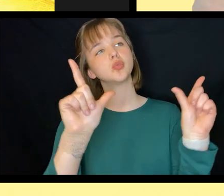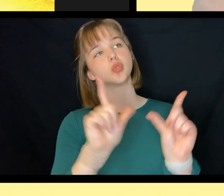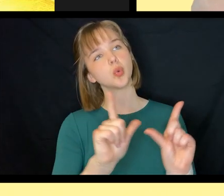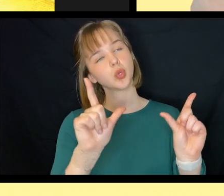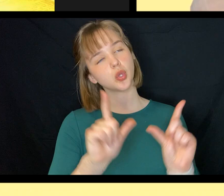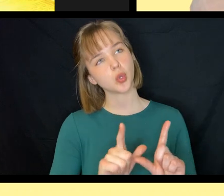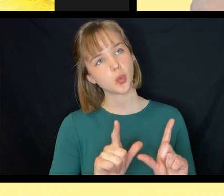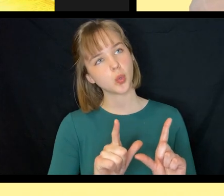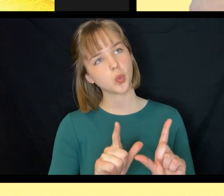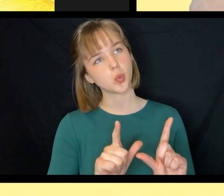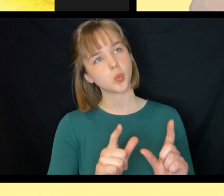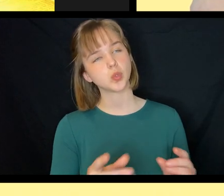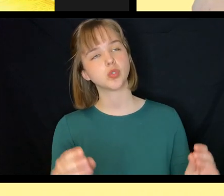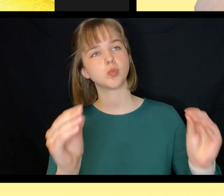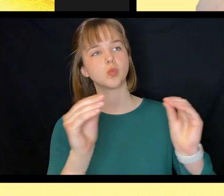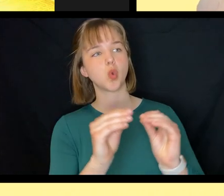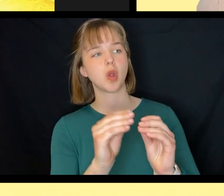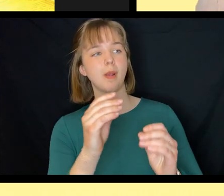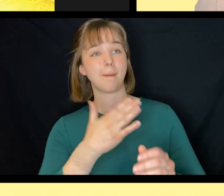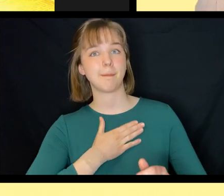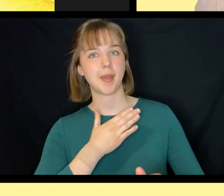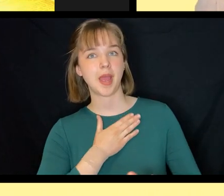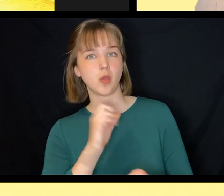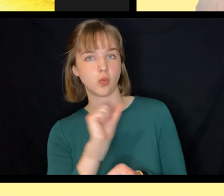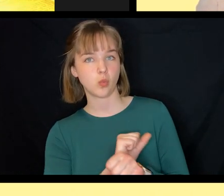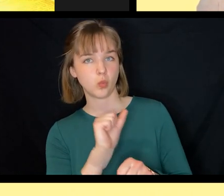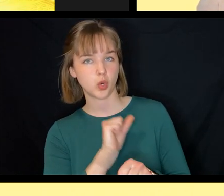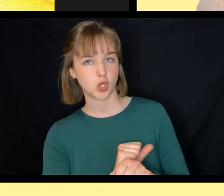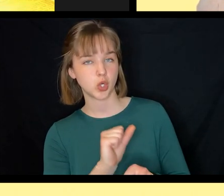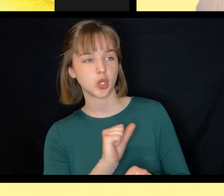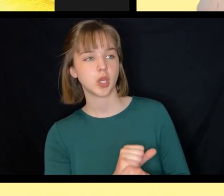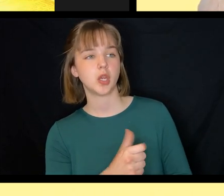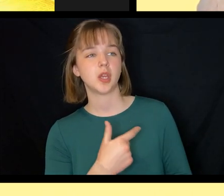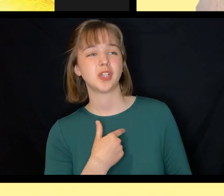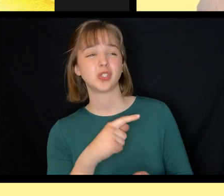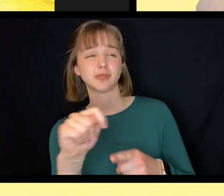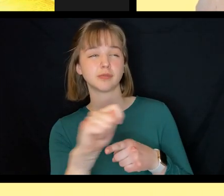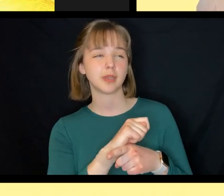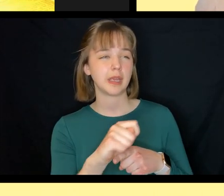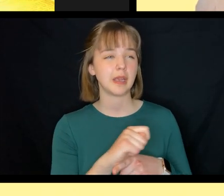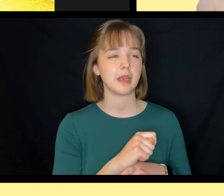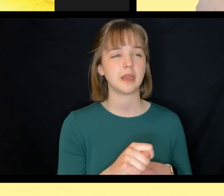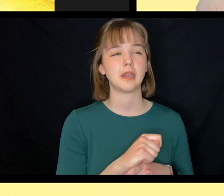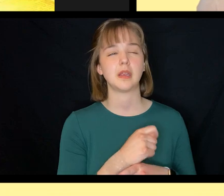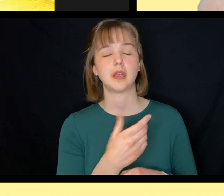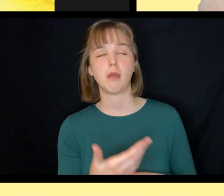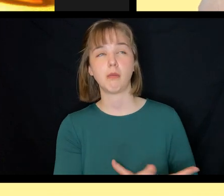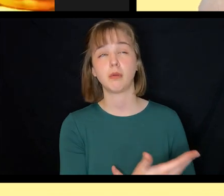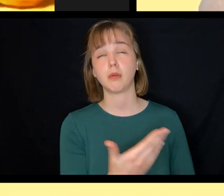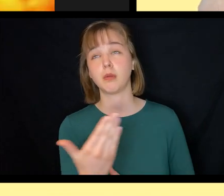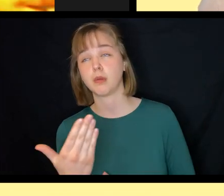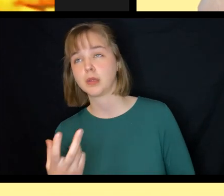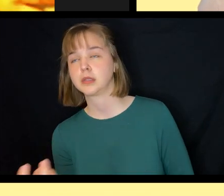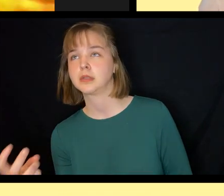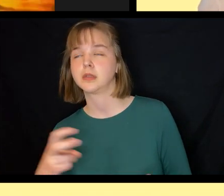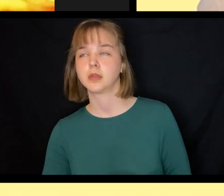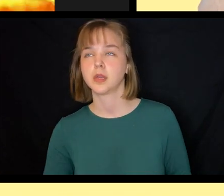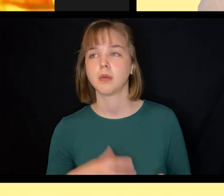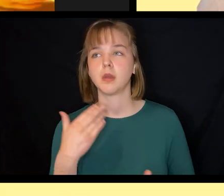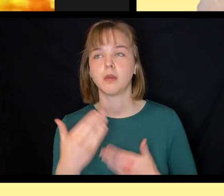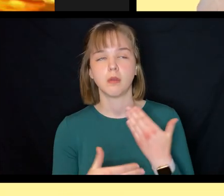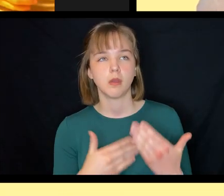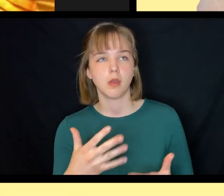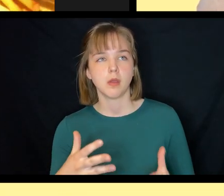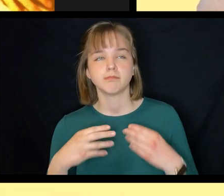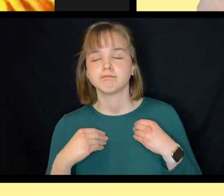is just, it would mean kind of like all the work that I've put in the last 5 years is like kind of come to like an epitome. And